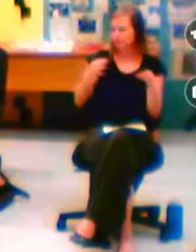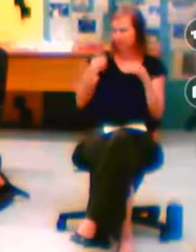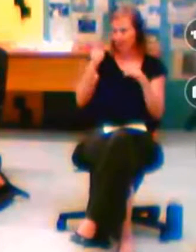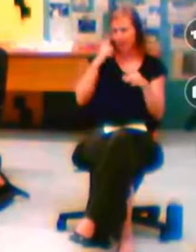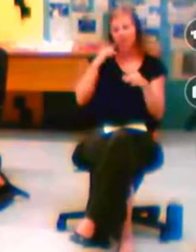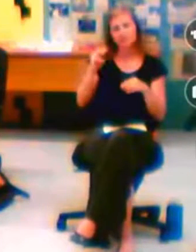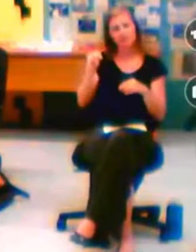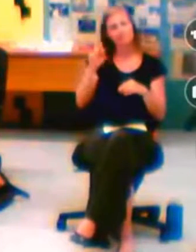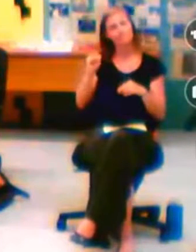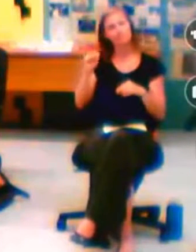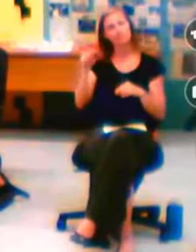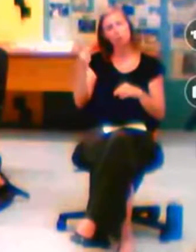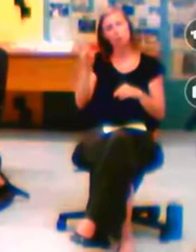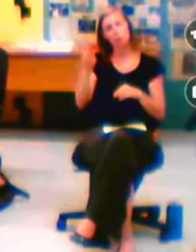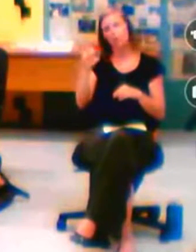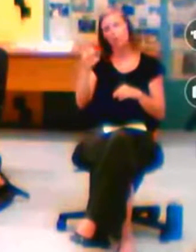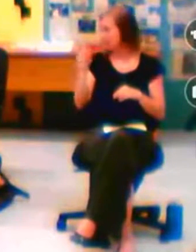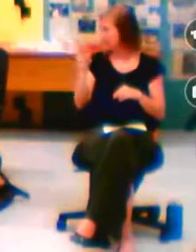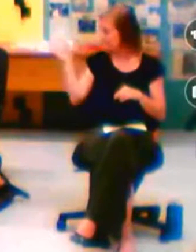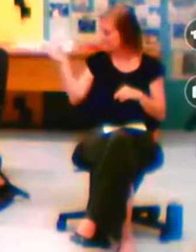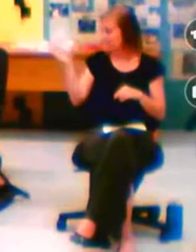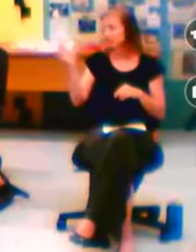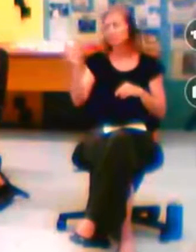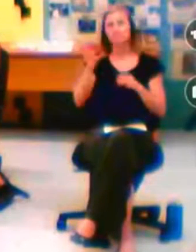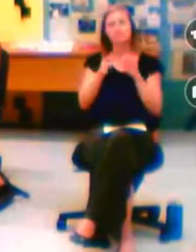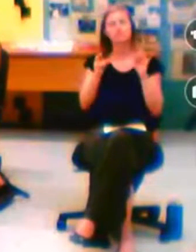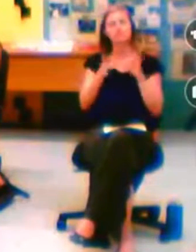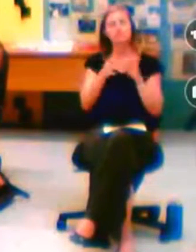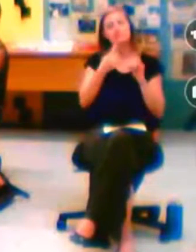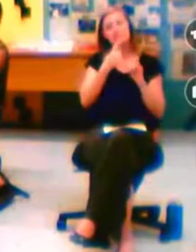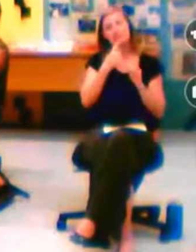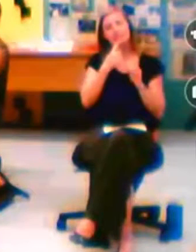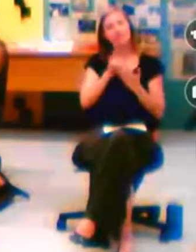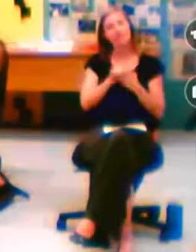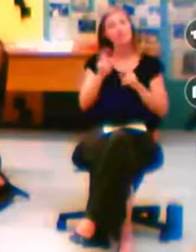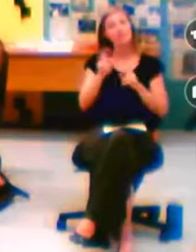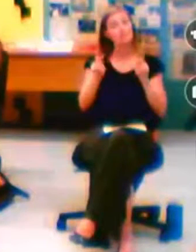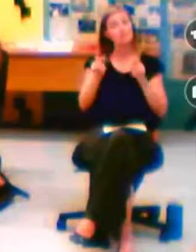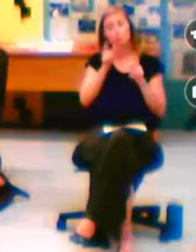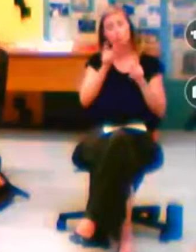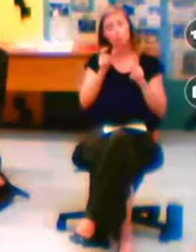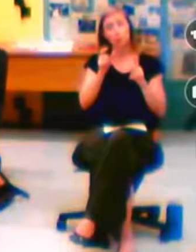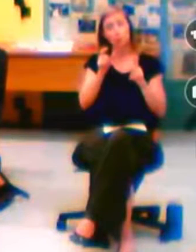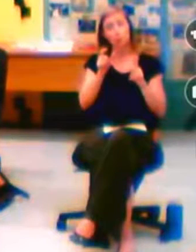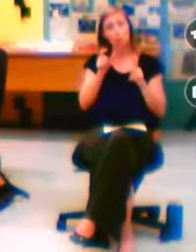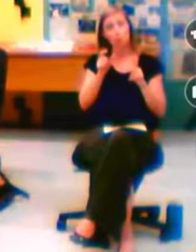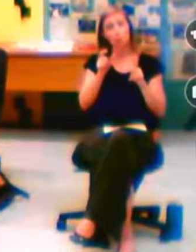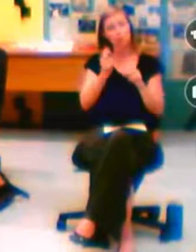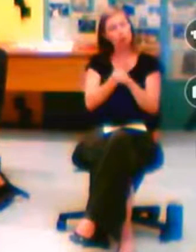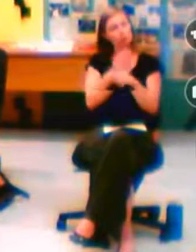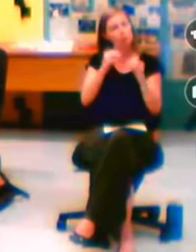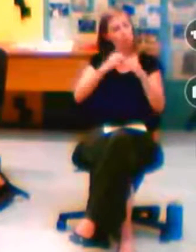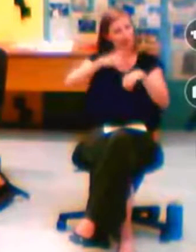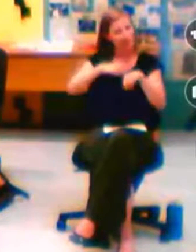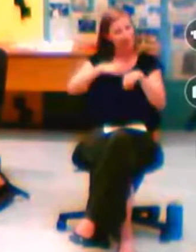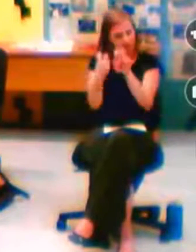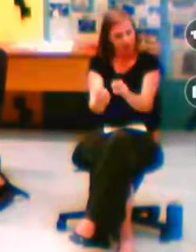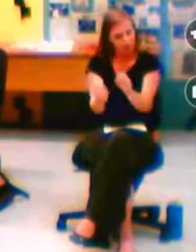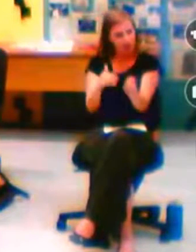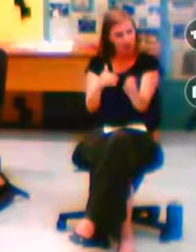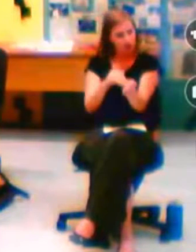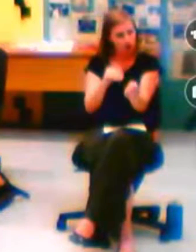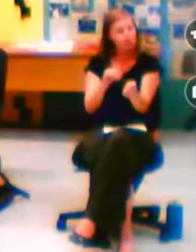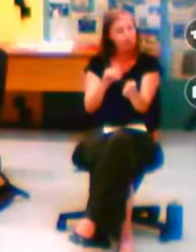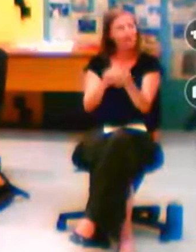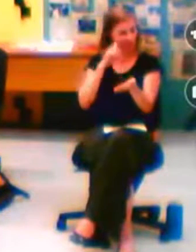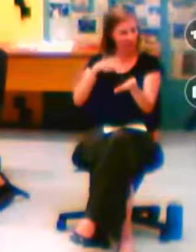decrease administrative costs. The second reason why, and I want to use this to talk a little bit about the statement Ms. Gorman made